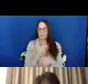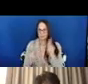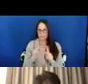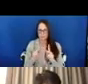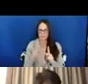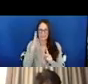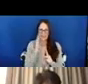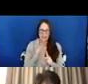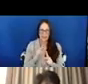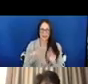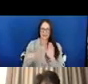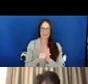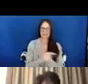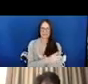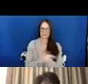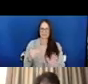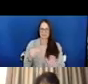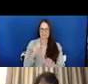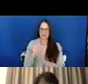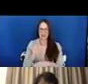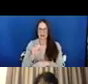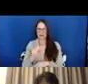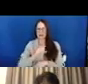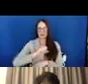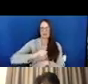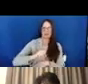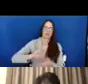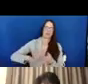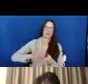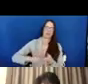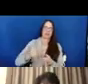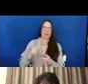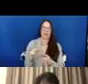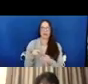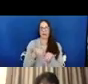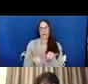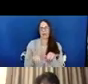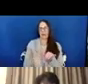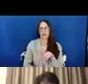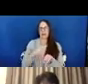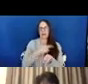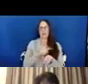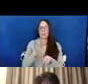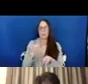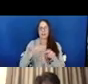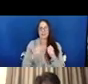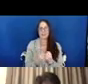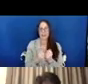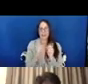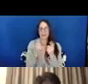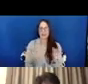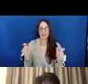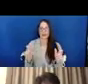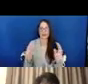stigma of shirkers or malingerers by society at large. And the third, in order to maintain